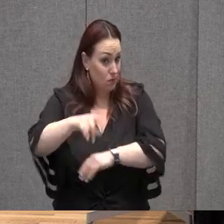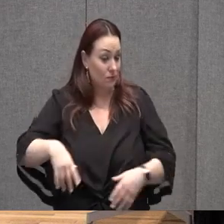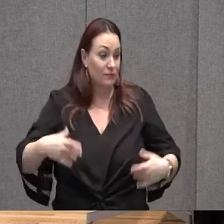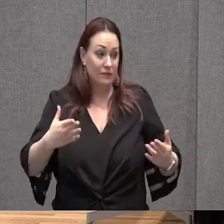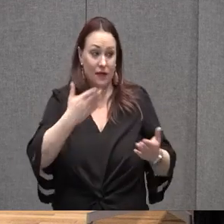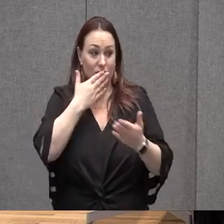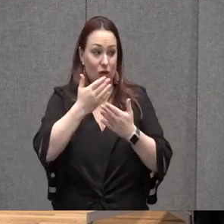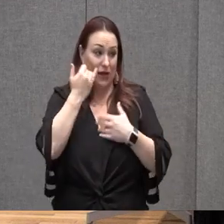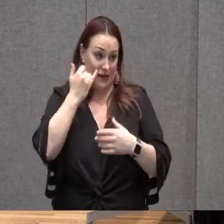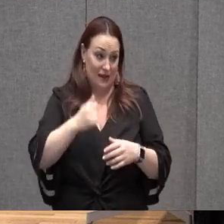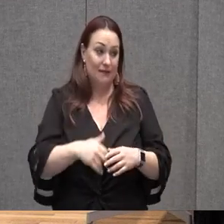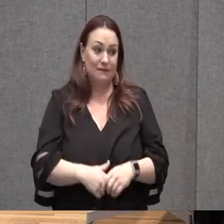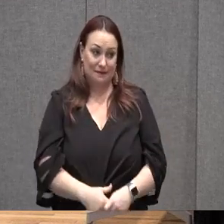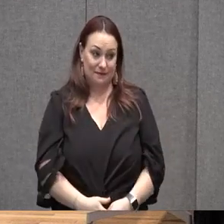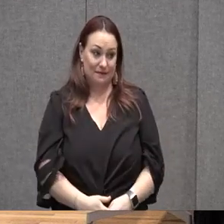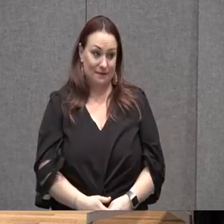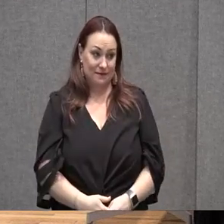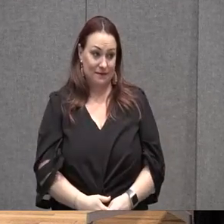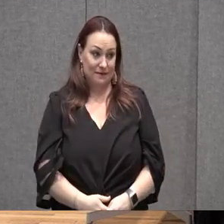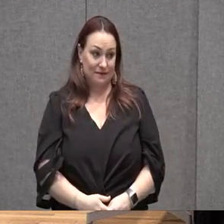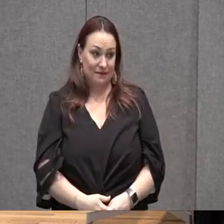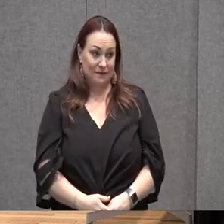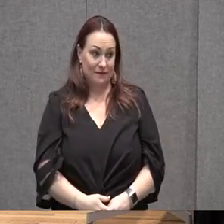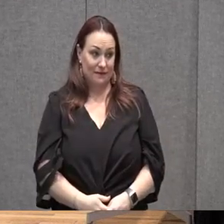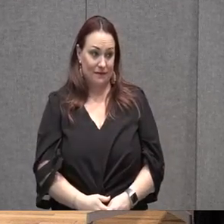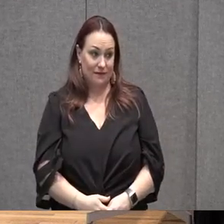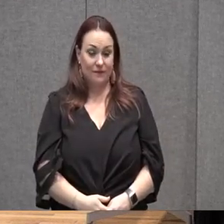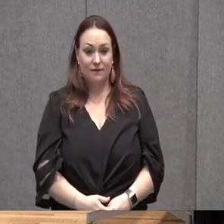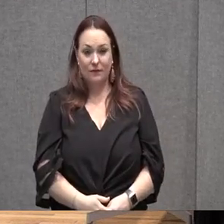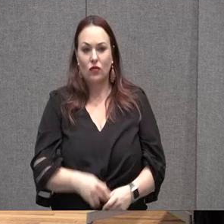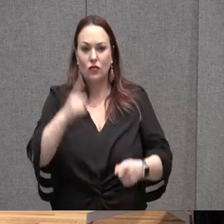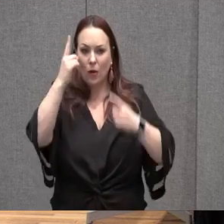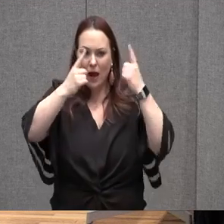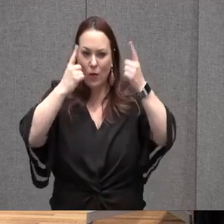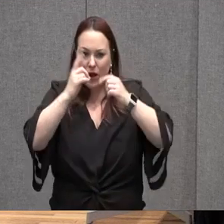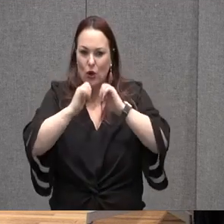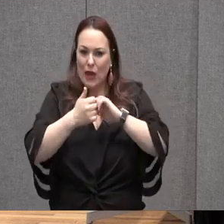That's a good idea. And so I wonder how